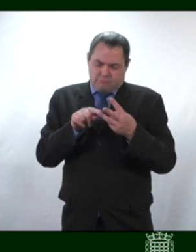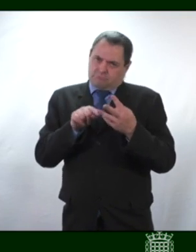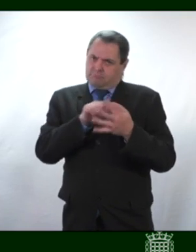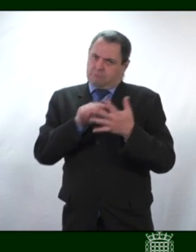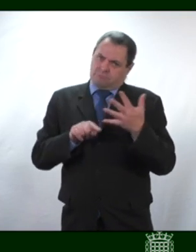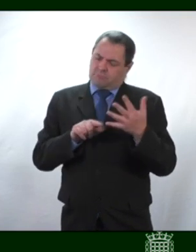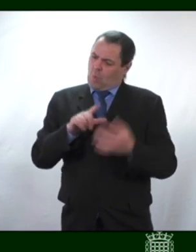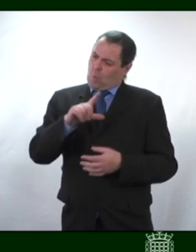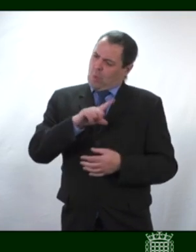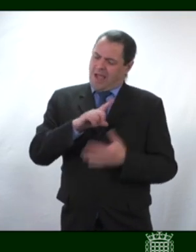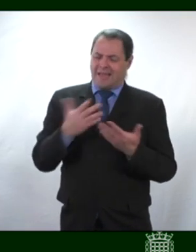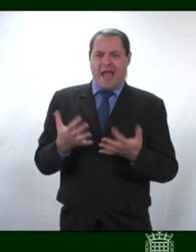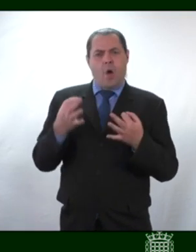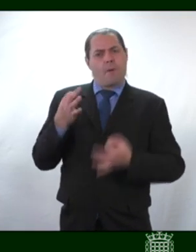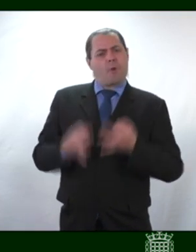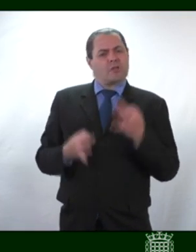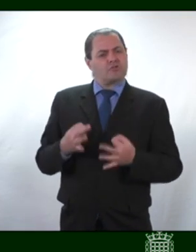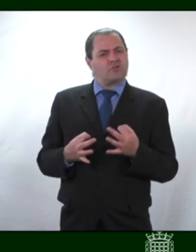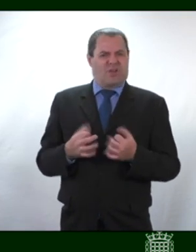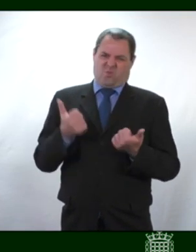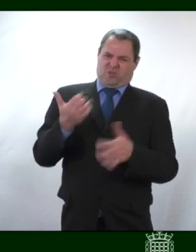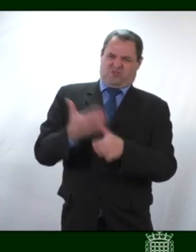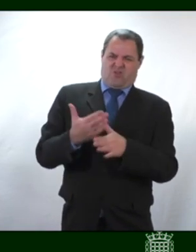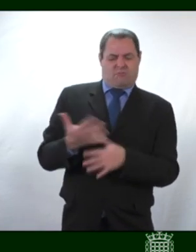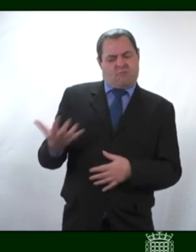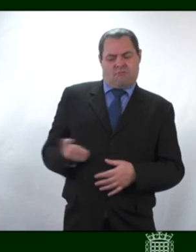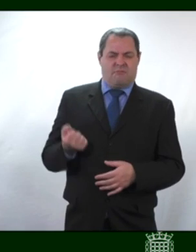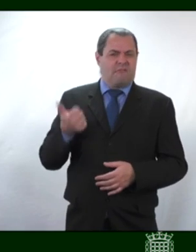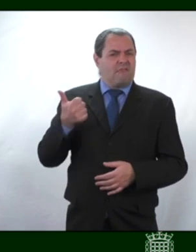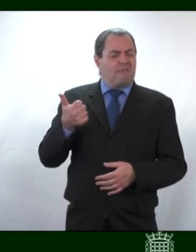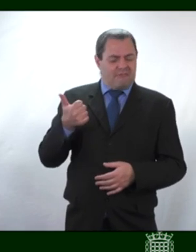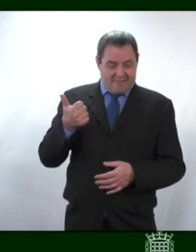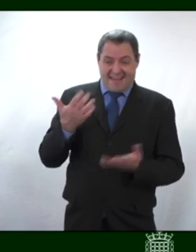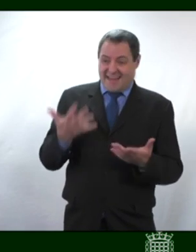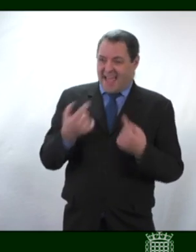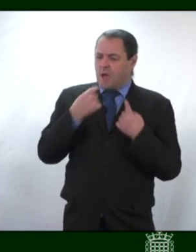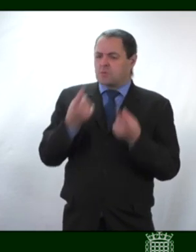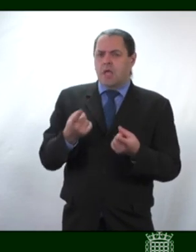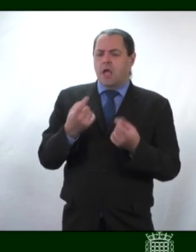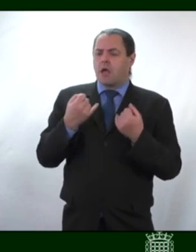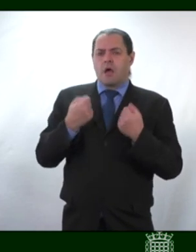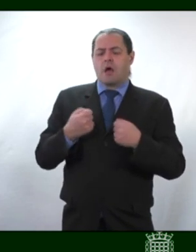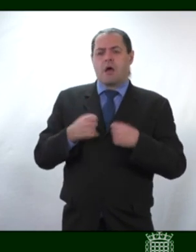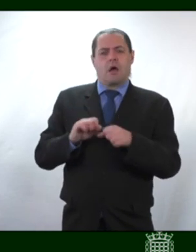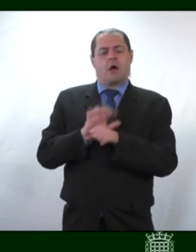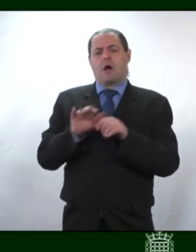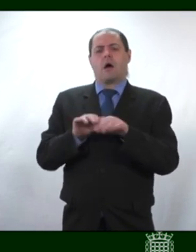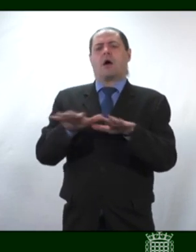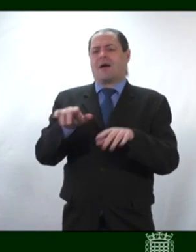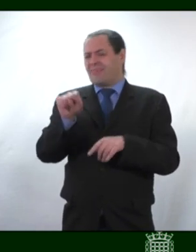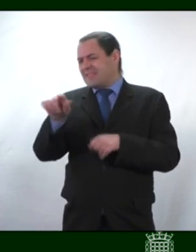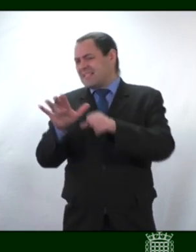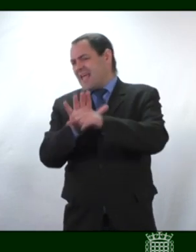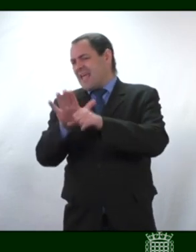for politicians with well-paid and secure jobs to suggest that rising COVID cases in certain areas